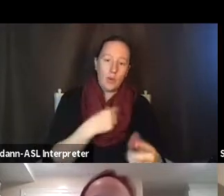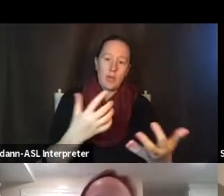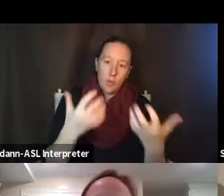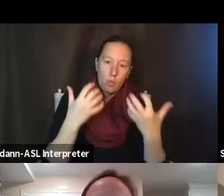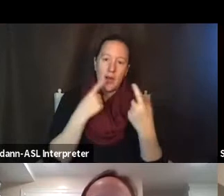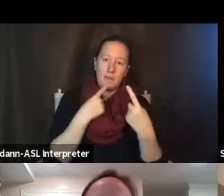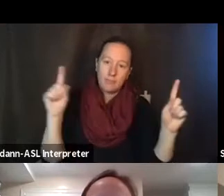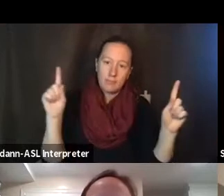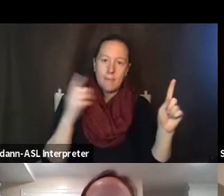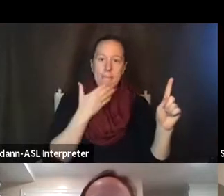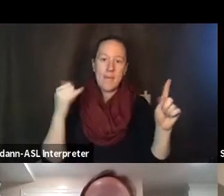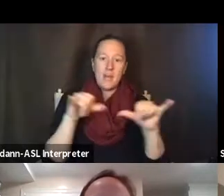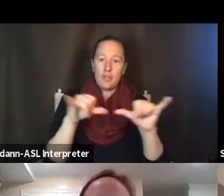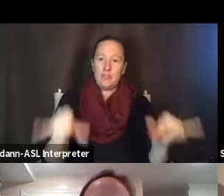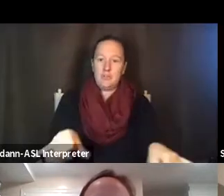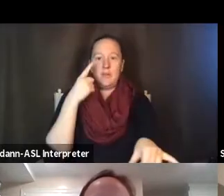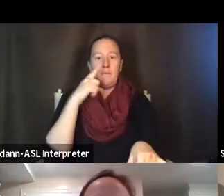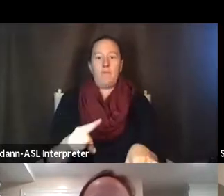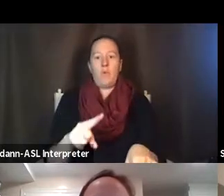better system for Coloradans.